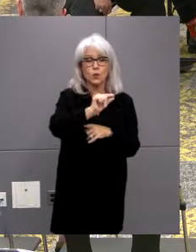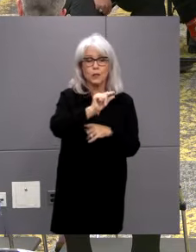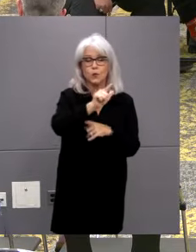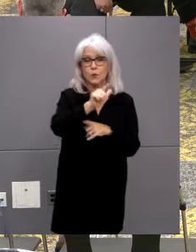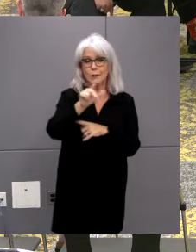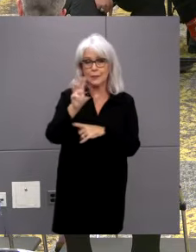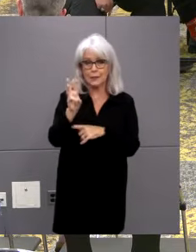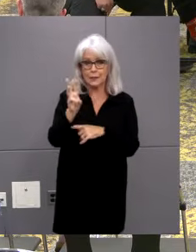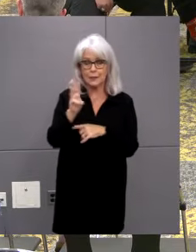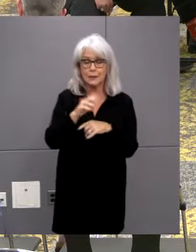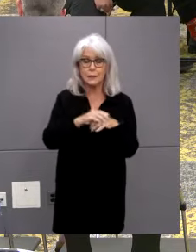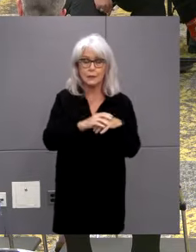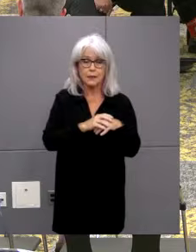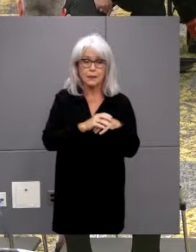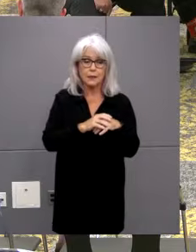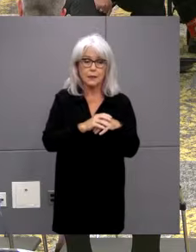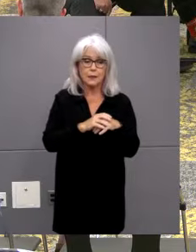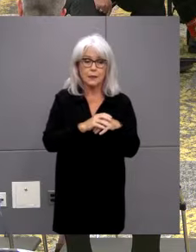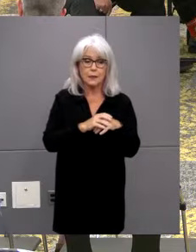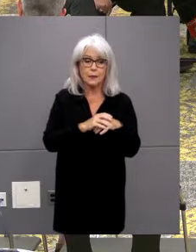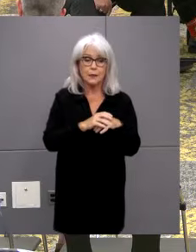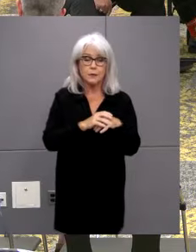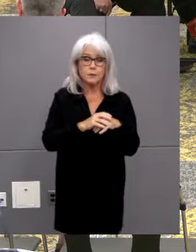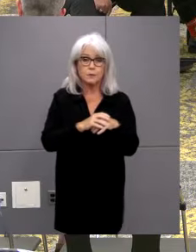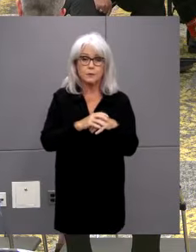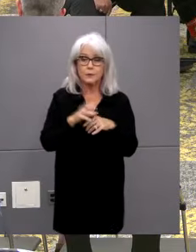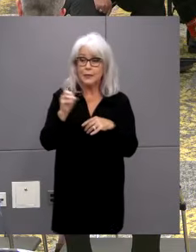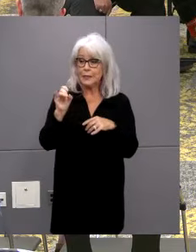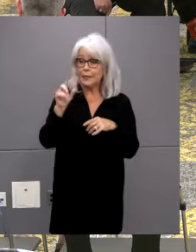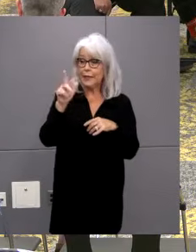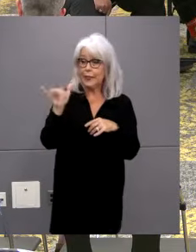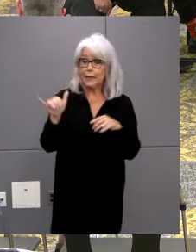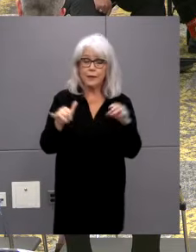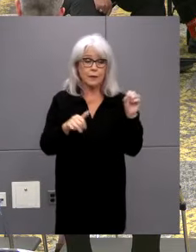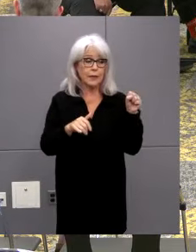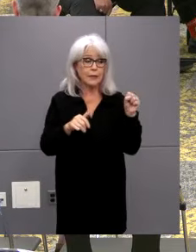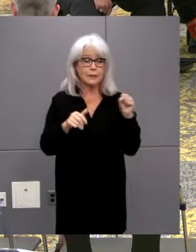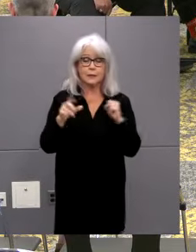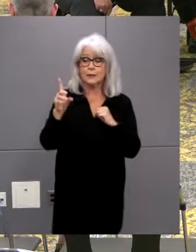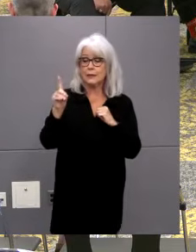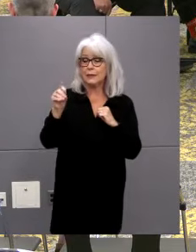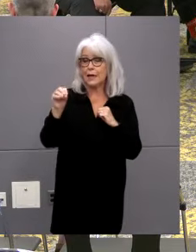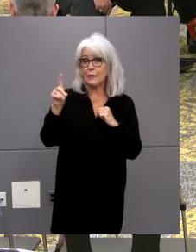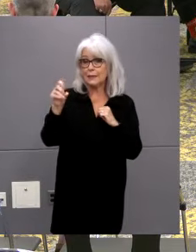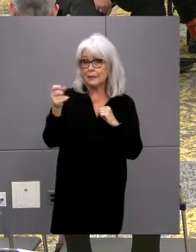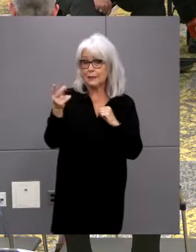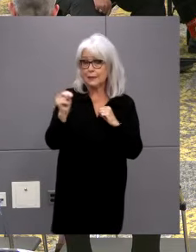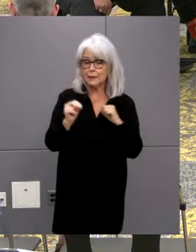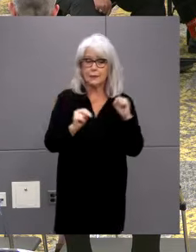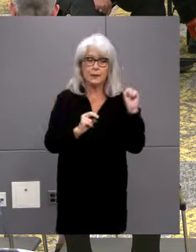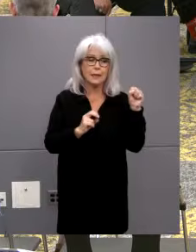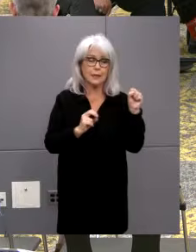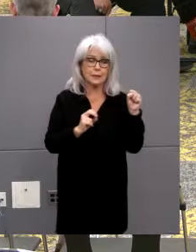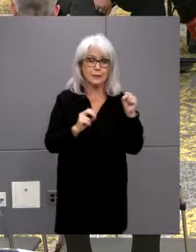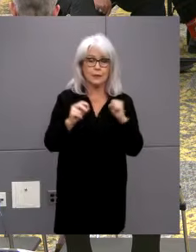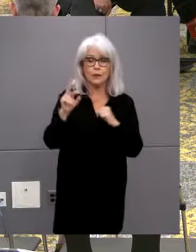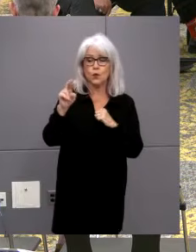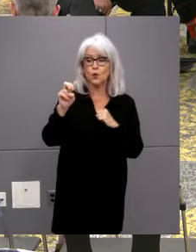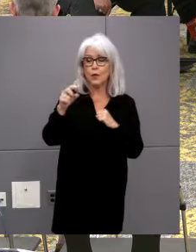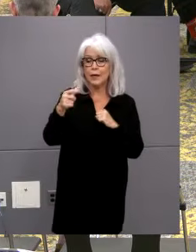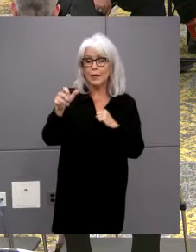2026. Trustee Daly? Yes. Trustee Dotson? Yes. Trustee